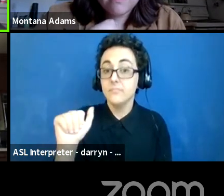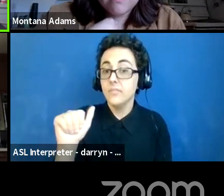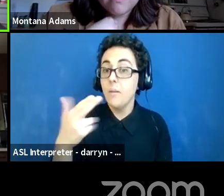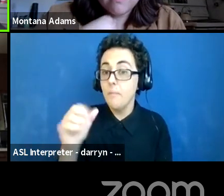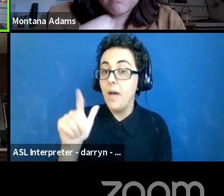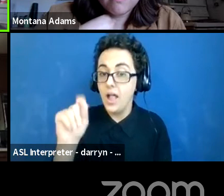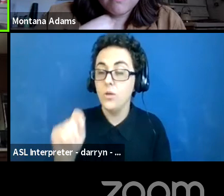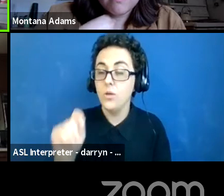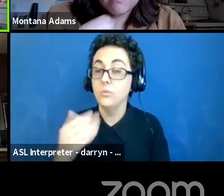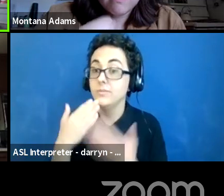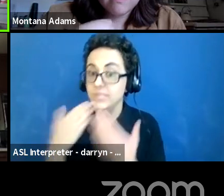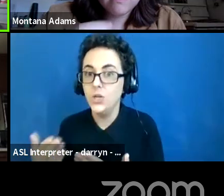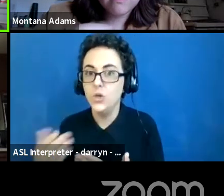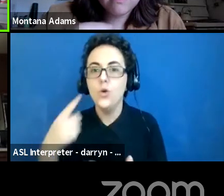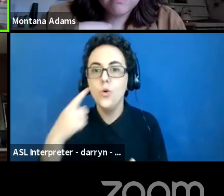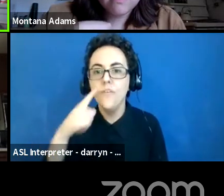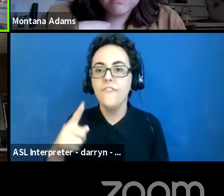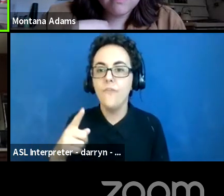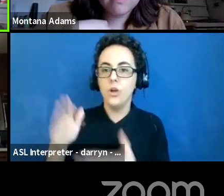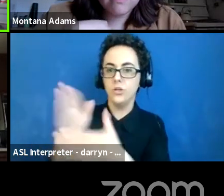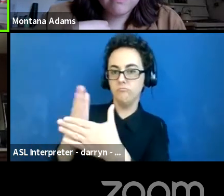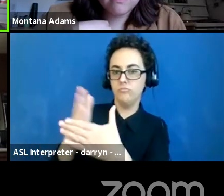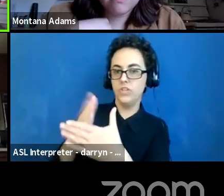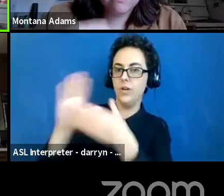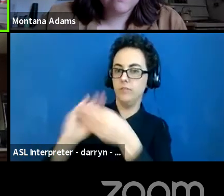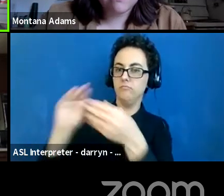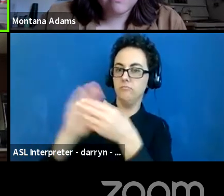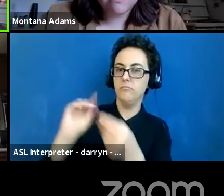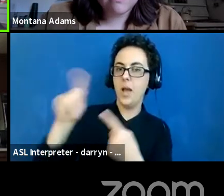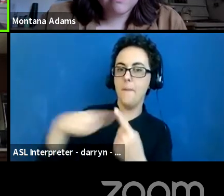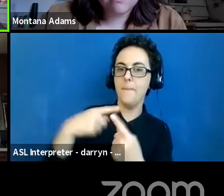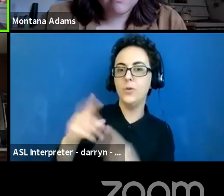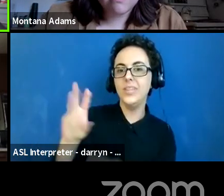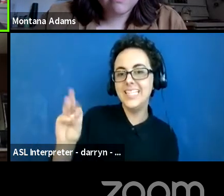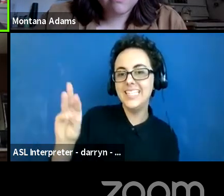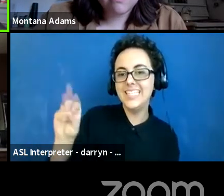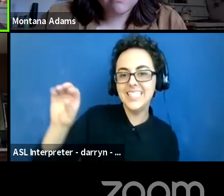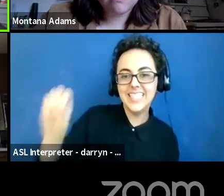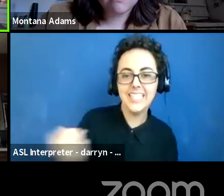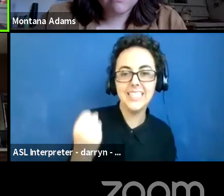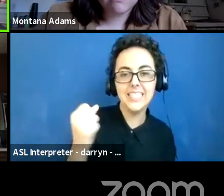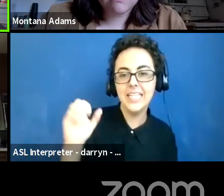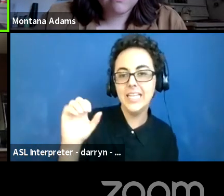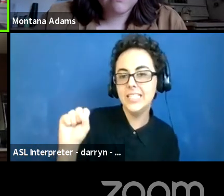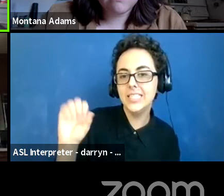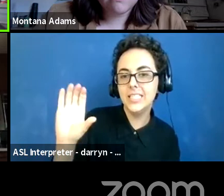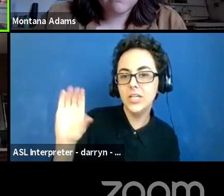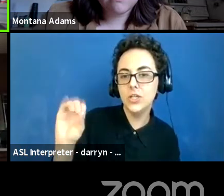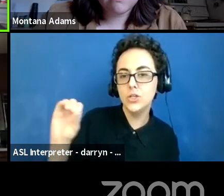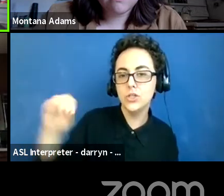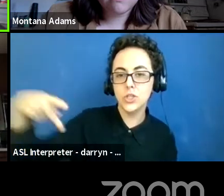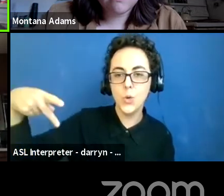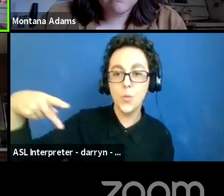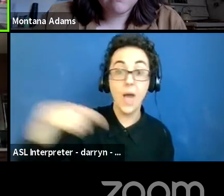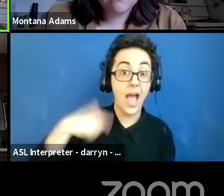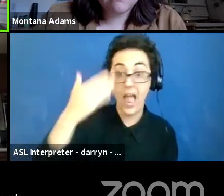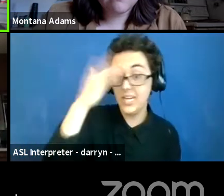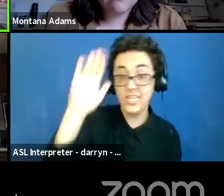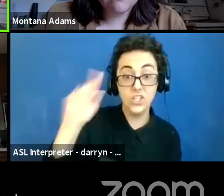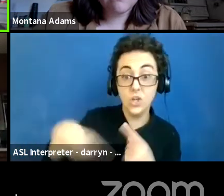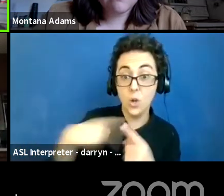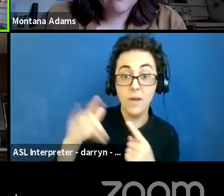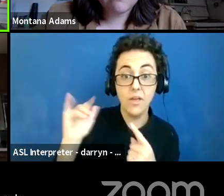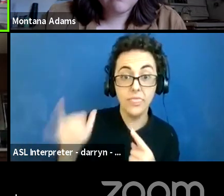that. And I'm glad that we have this space so where you can share this information with people. That's really, it's so